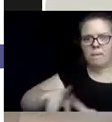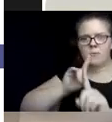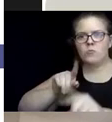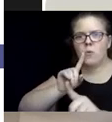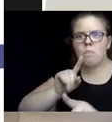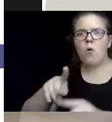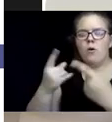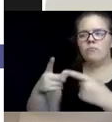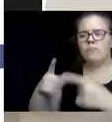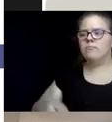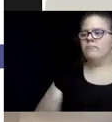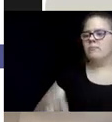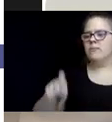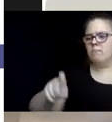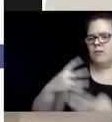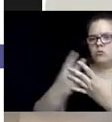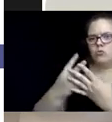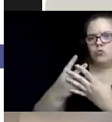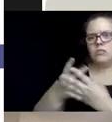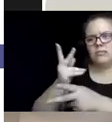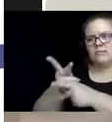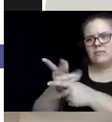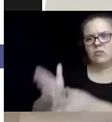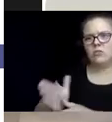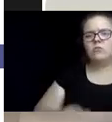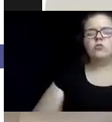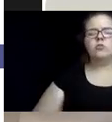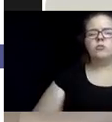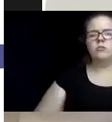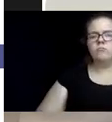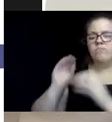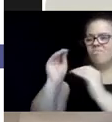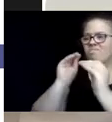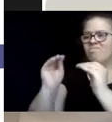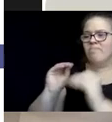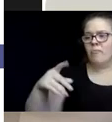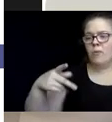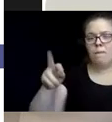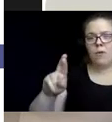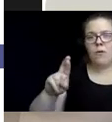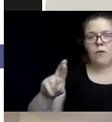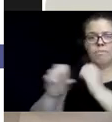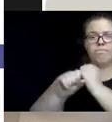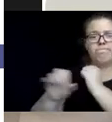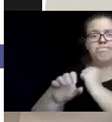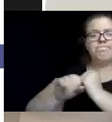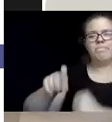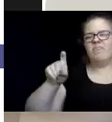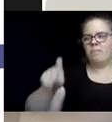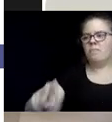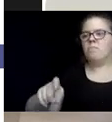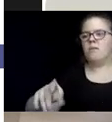You've got to screen caregivers, and that education and PR campaigns need to be out there to change behavior.